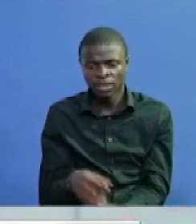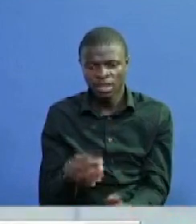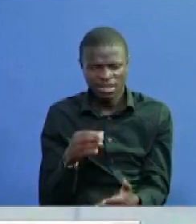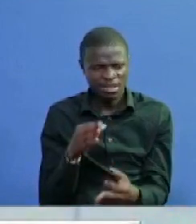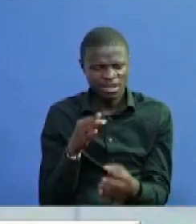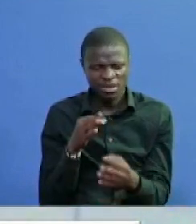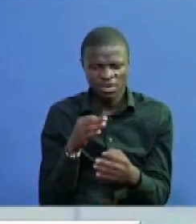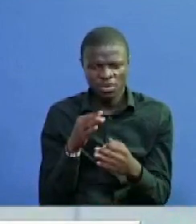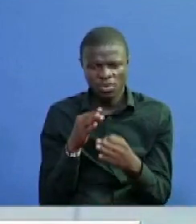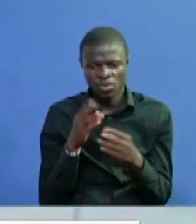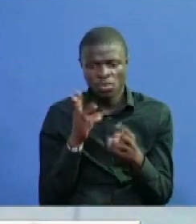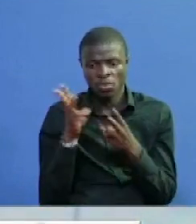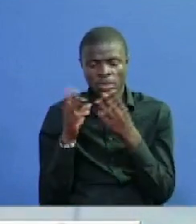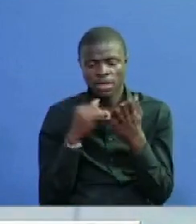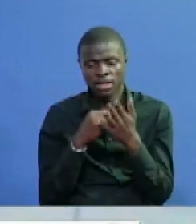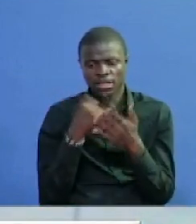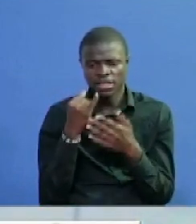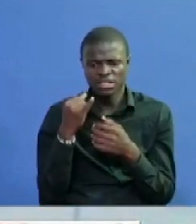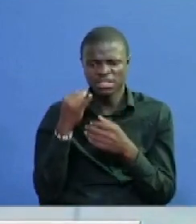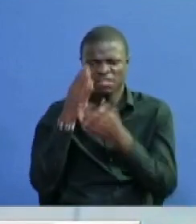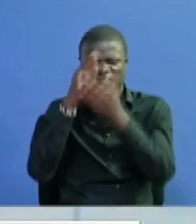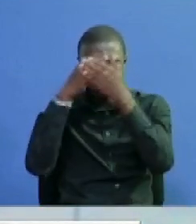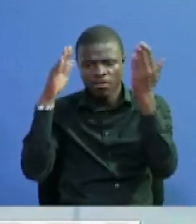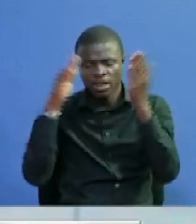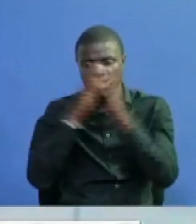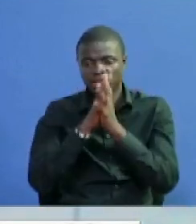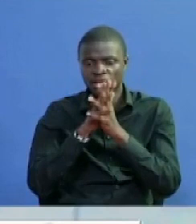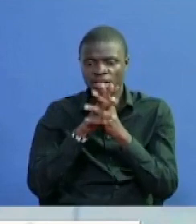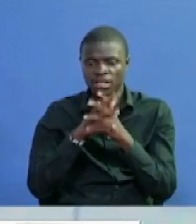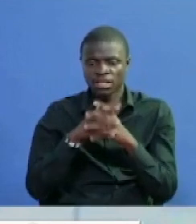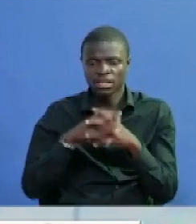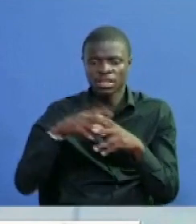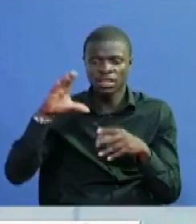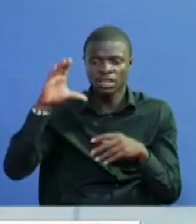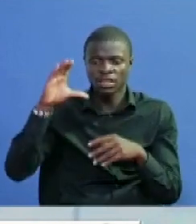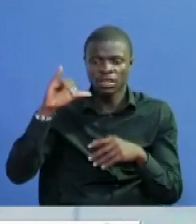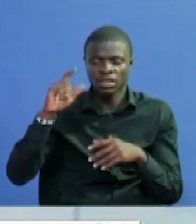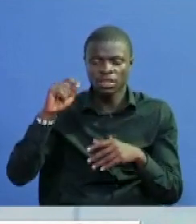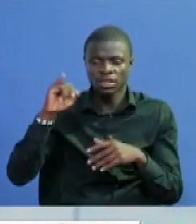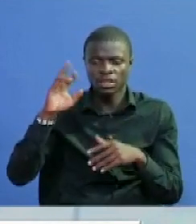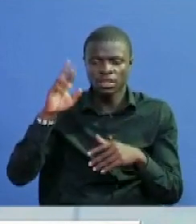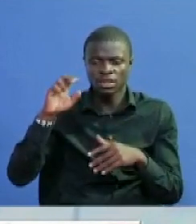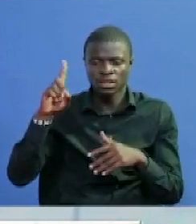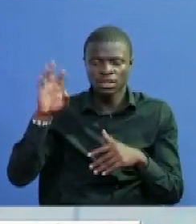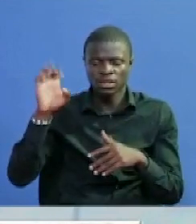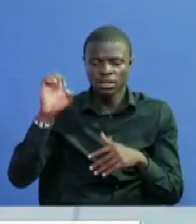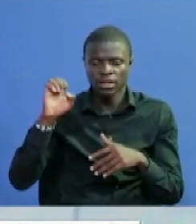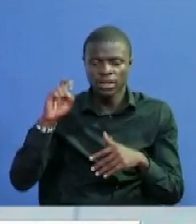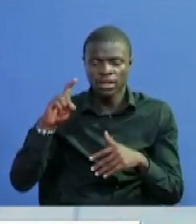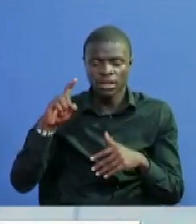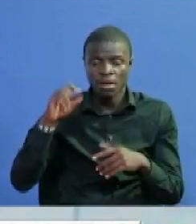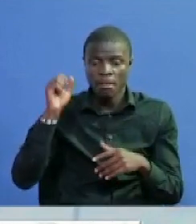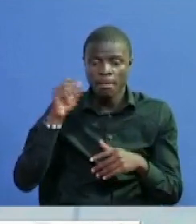it's independent is something else. But there are many other factors. Citizens also need to be, alive